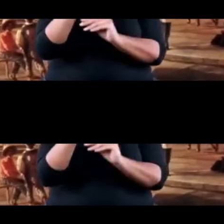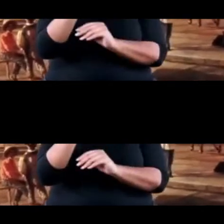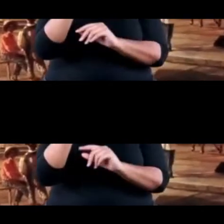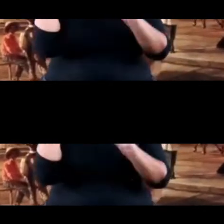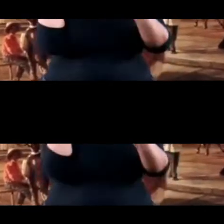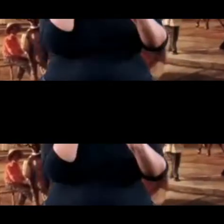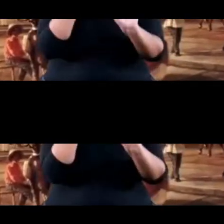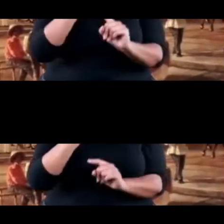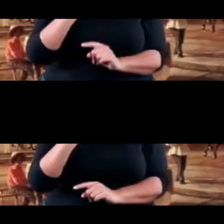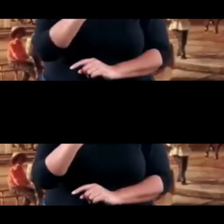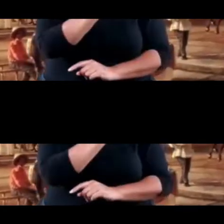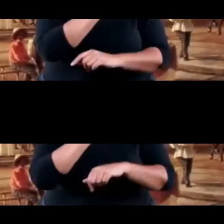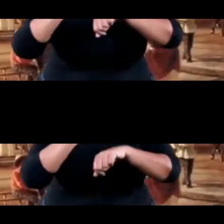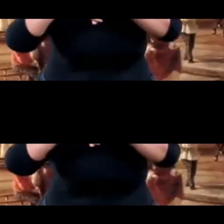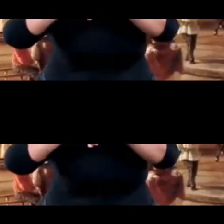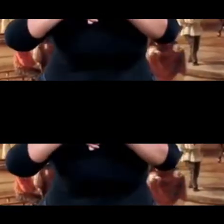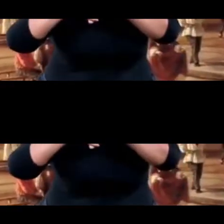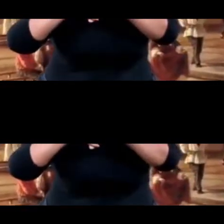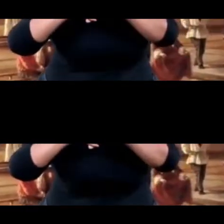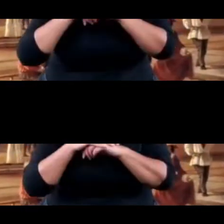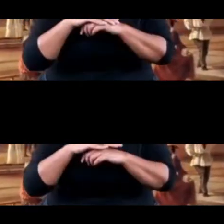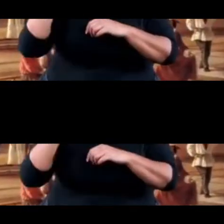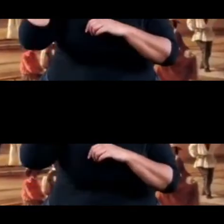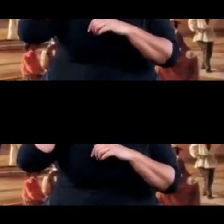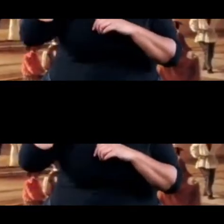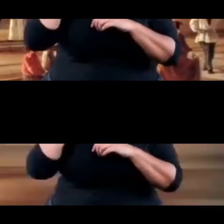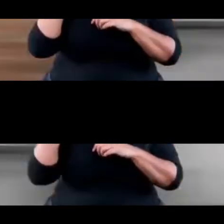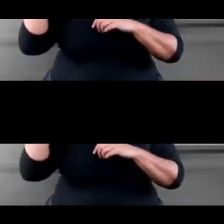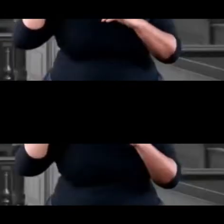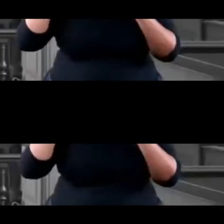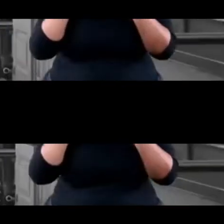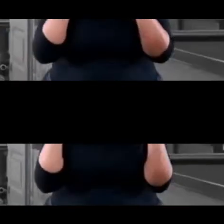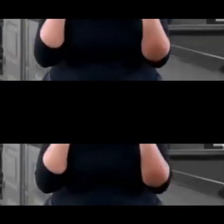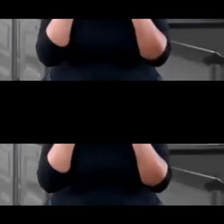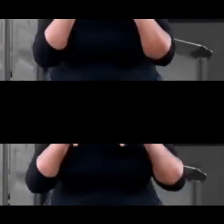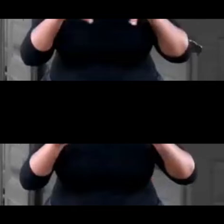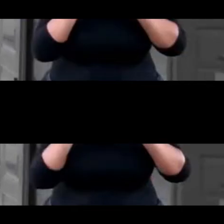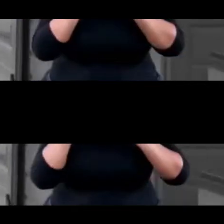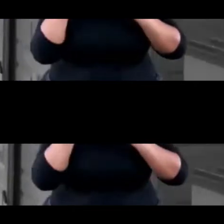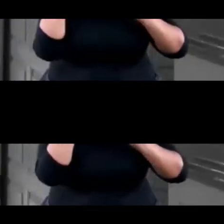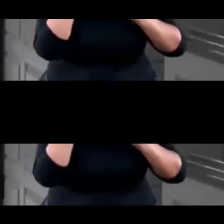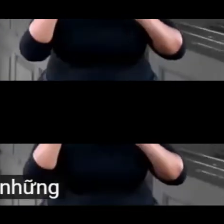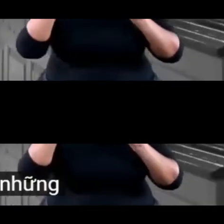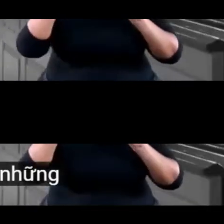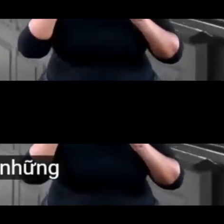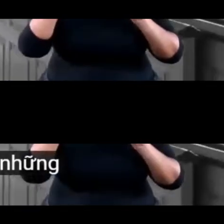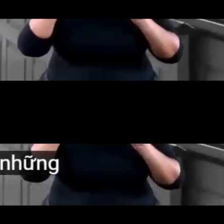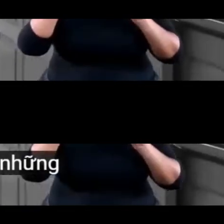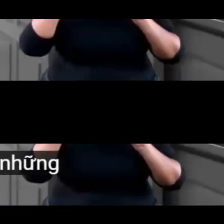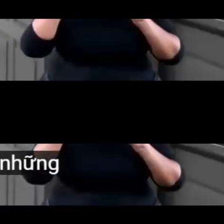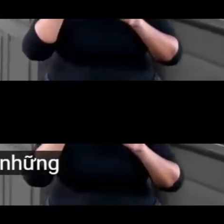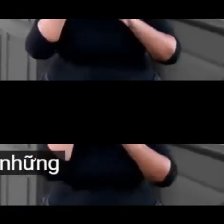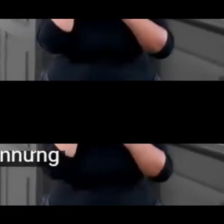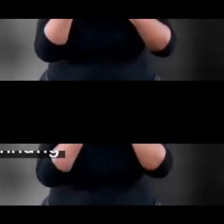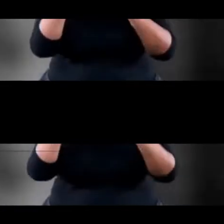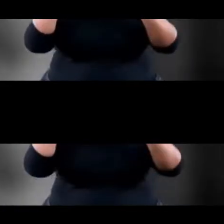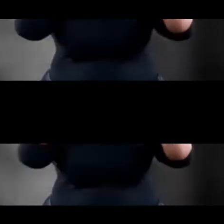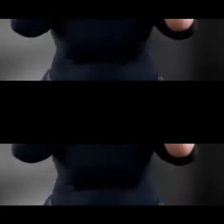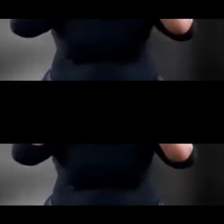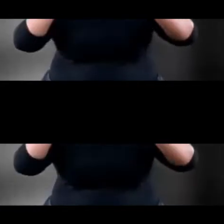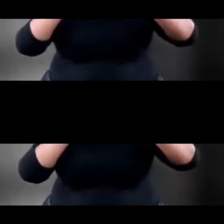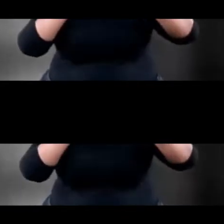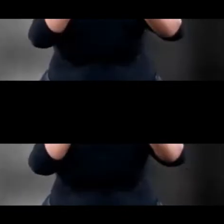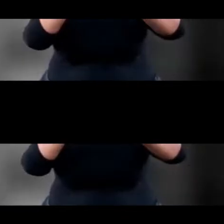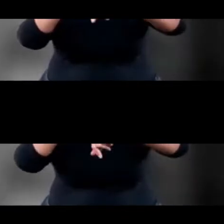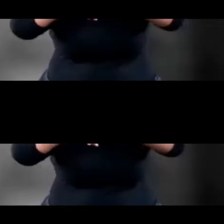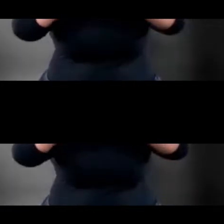for many people during colonial times was their church. Religion was very important to the colonists. Everyone